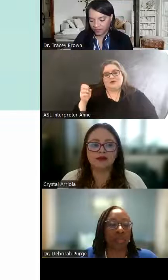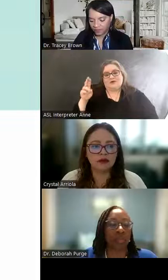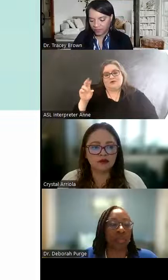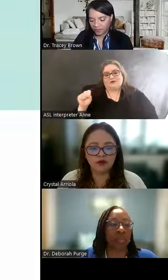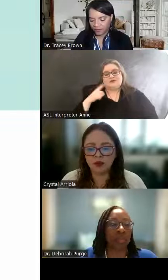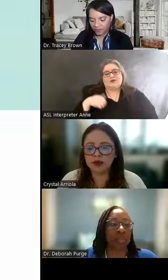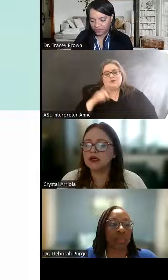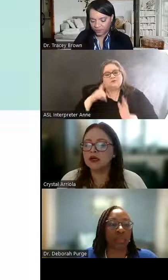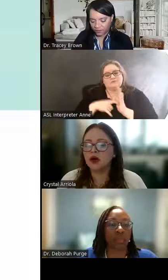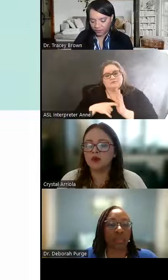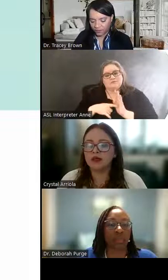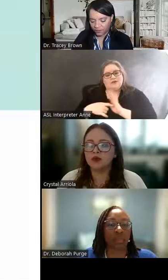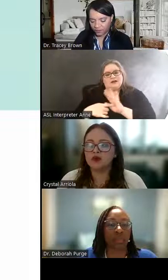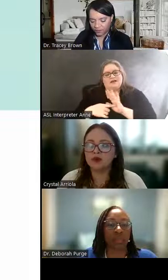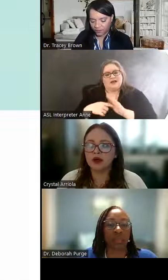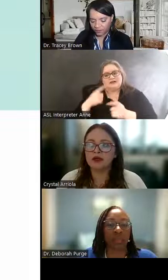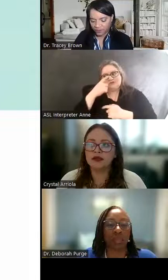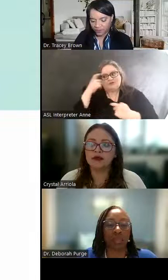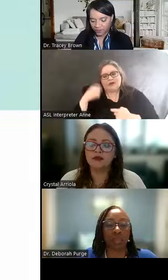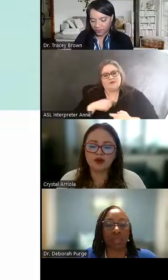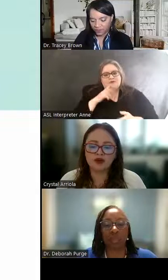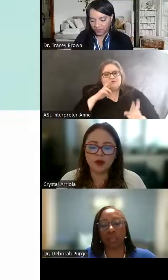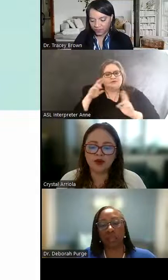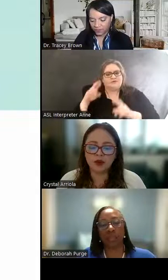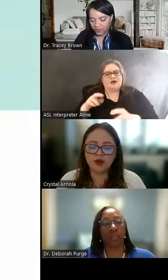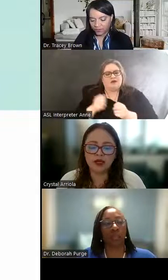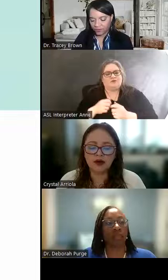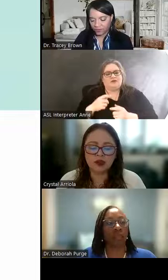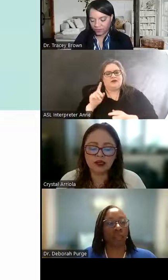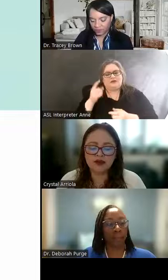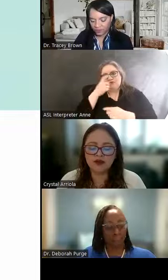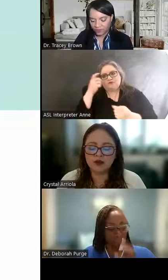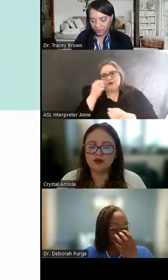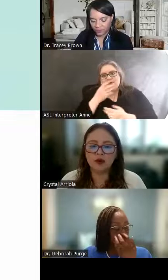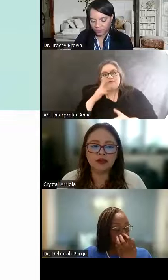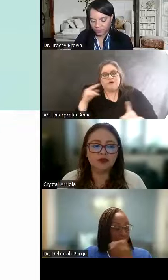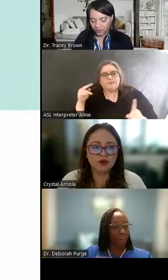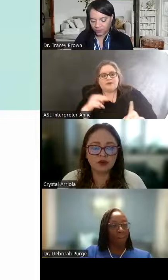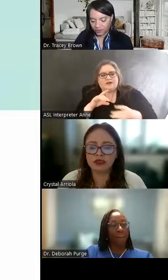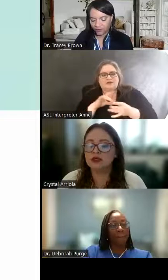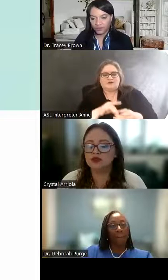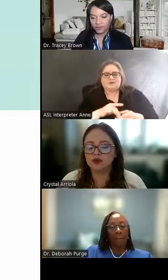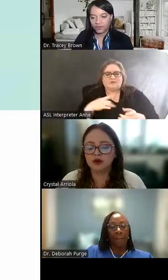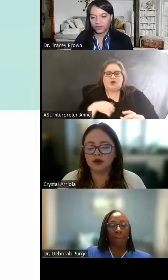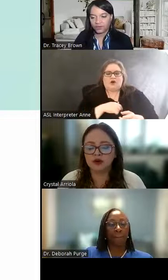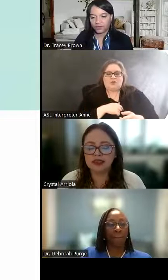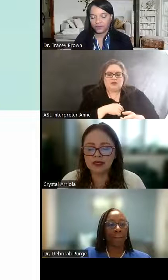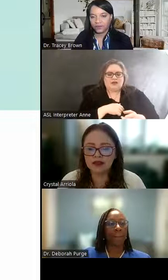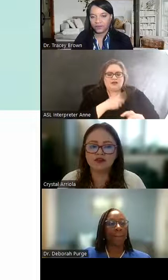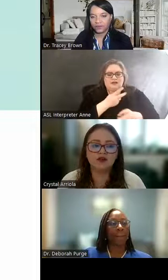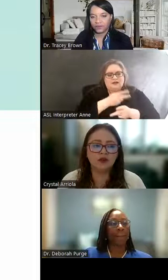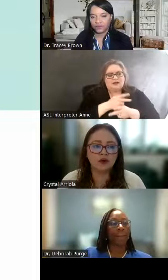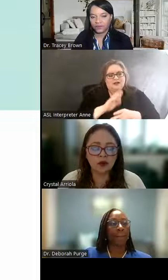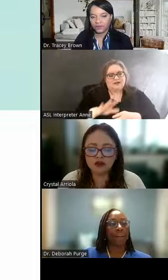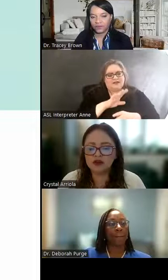recognizing the sign of trauma? Are we responding with a trauma-informed care lens in terms of, are we attuning to their